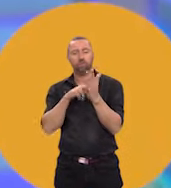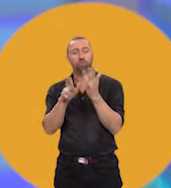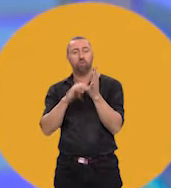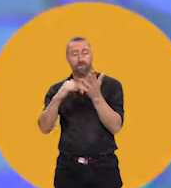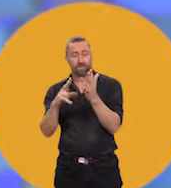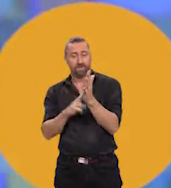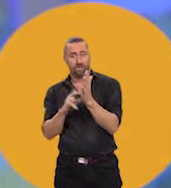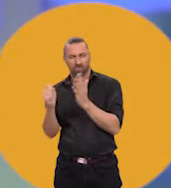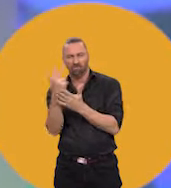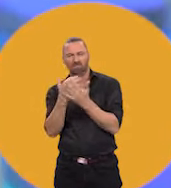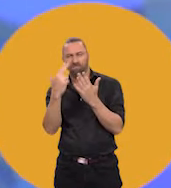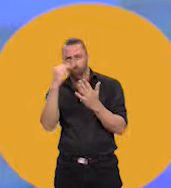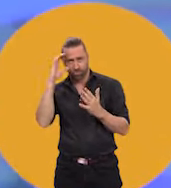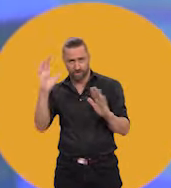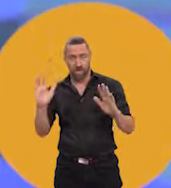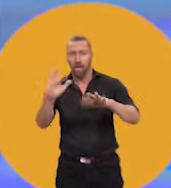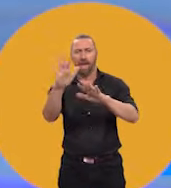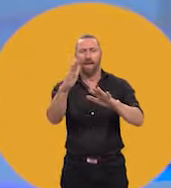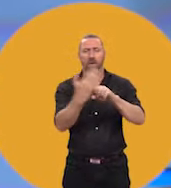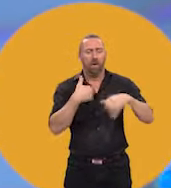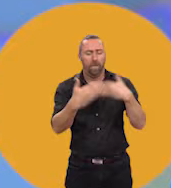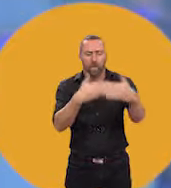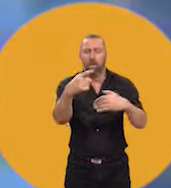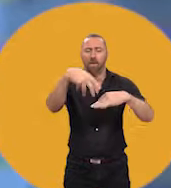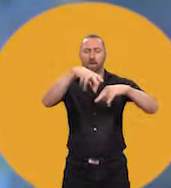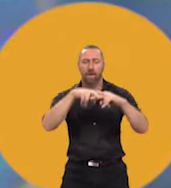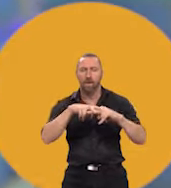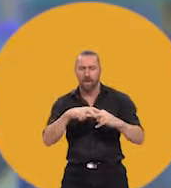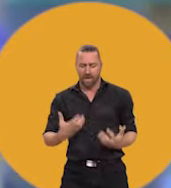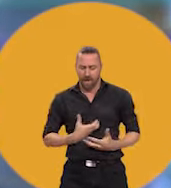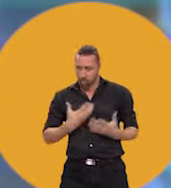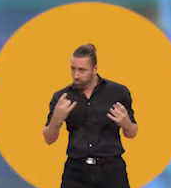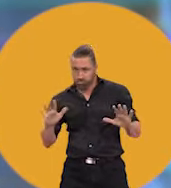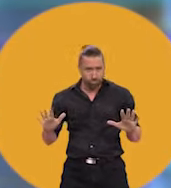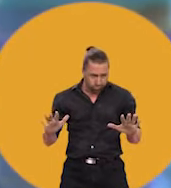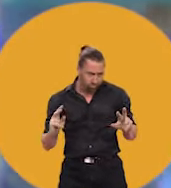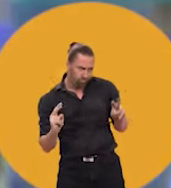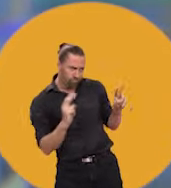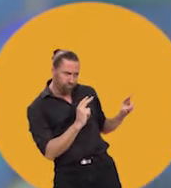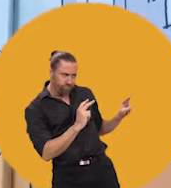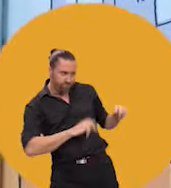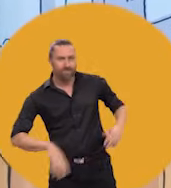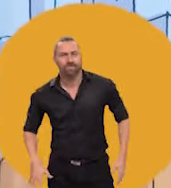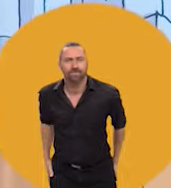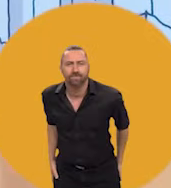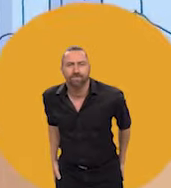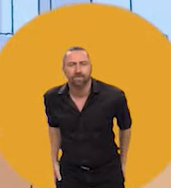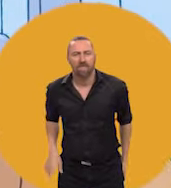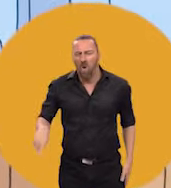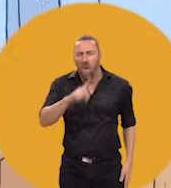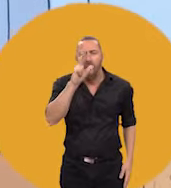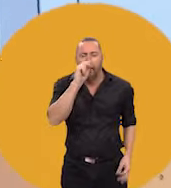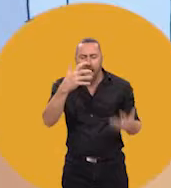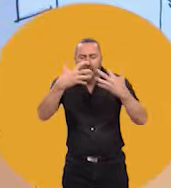start, make sure you've settled in and you're comfortable for our story. Here we go. The world